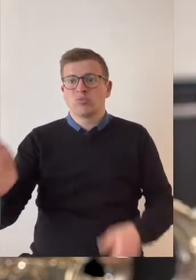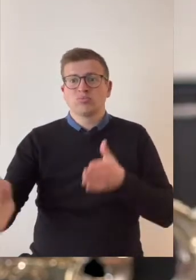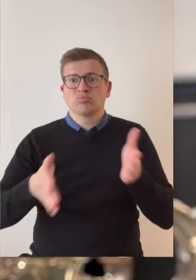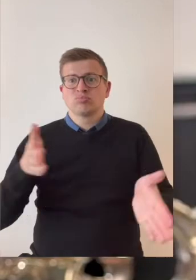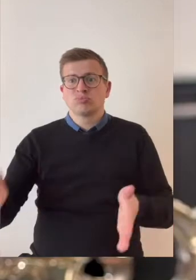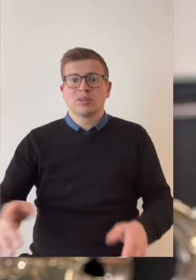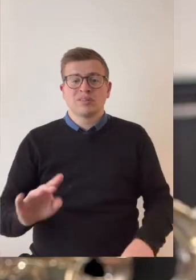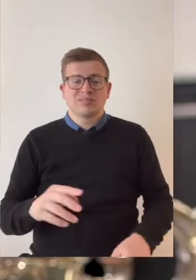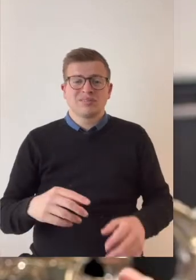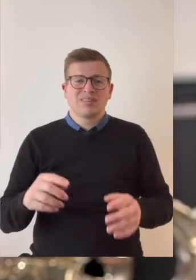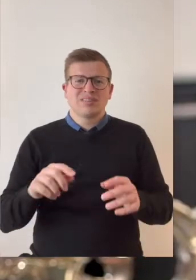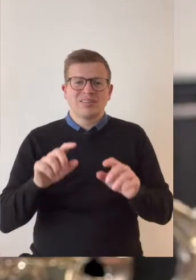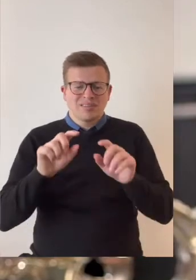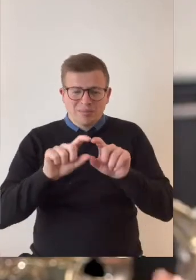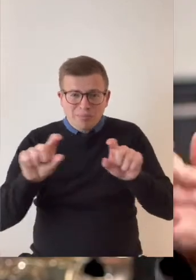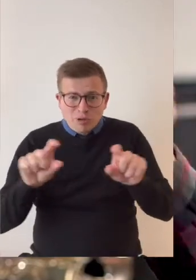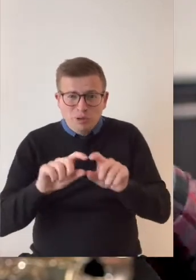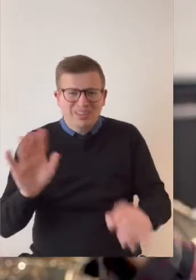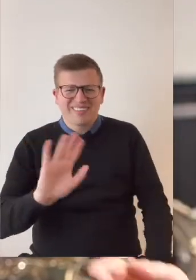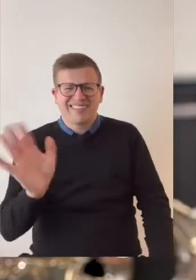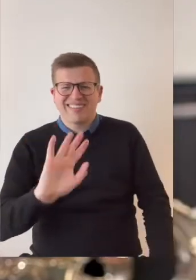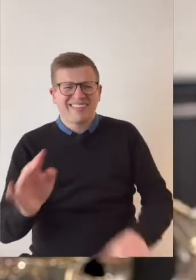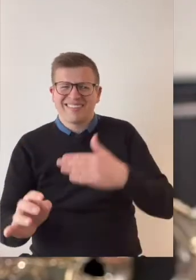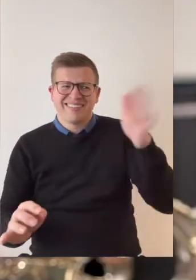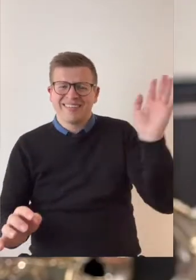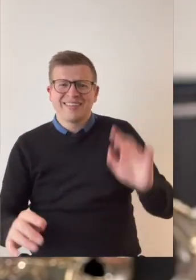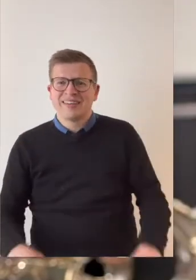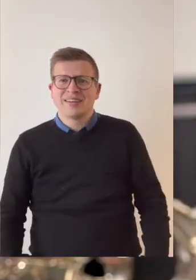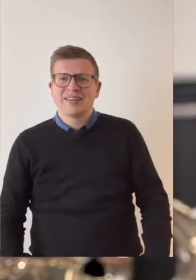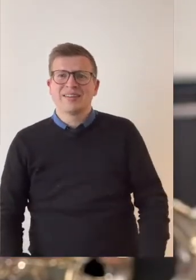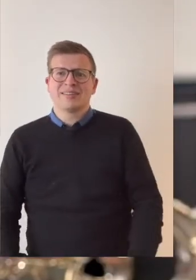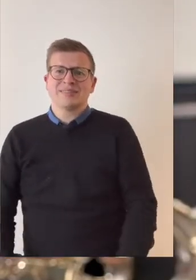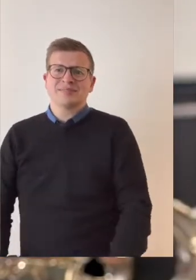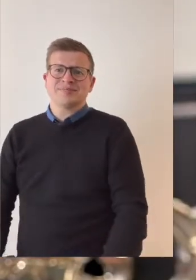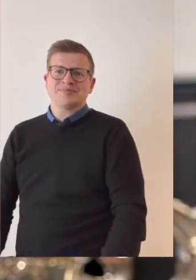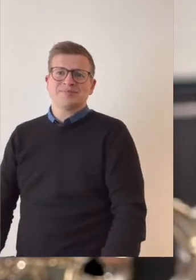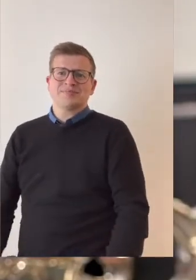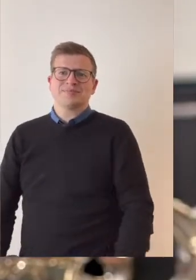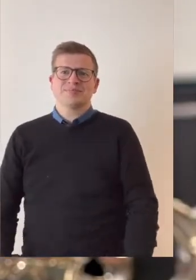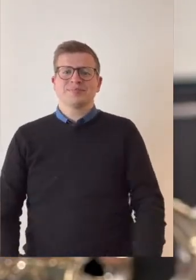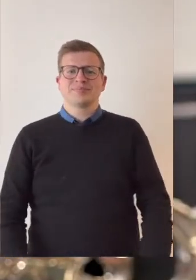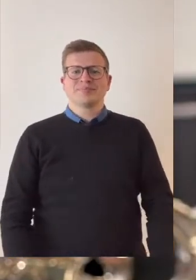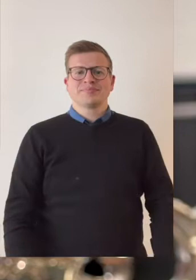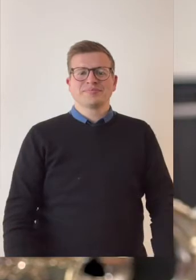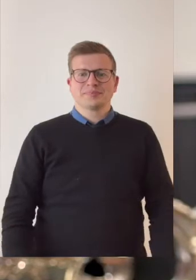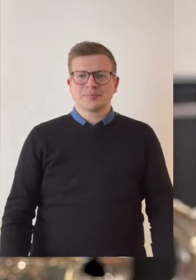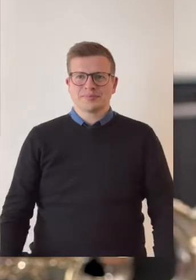no dots, don't bother. What are we doing? What key? Yeah, it's all right. Whatever, and.